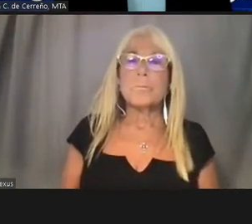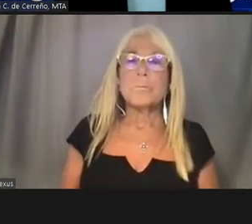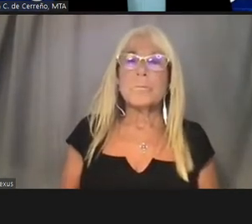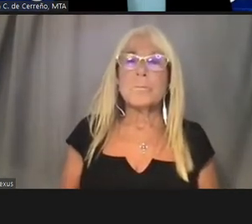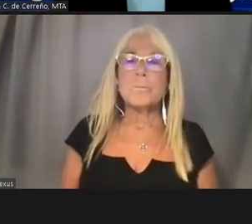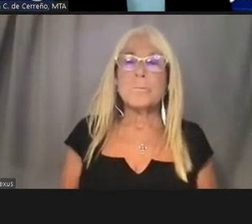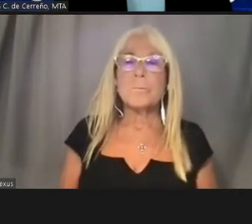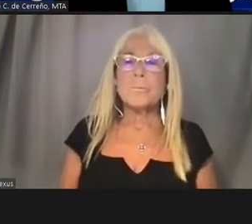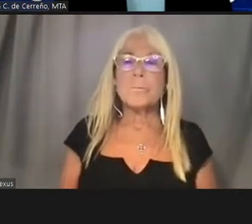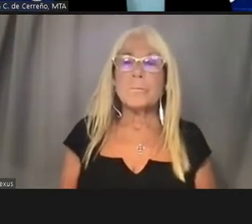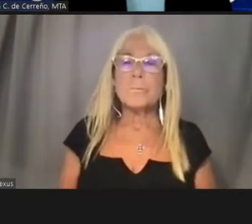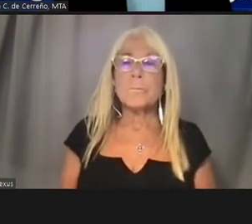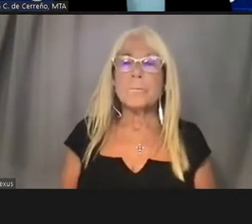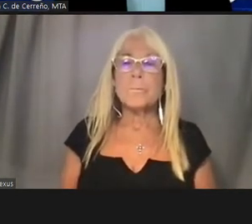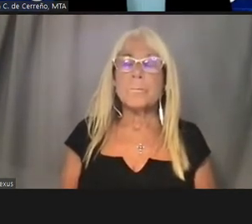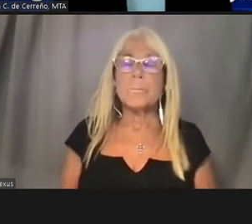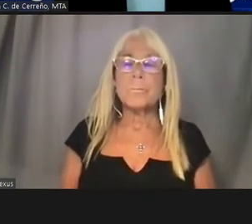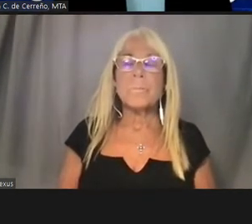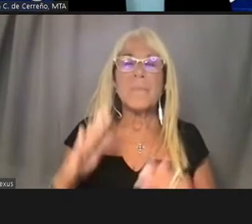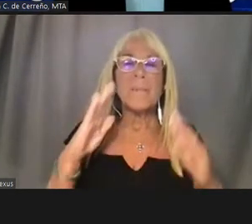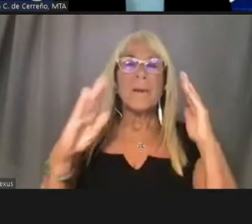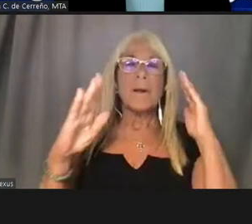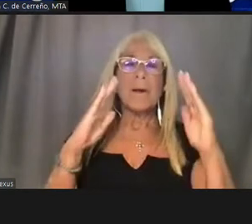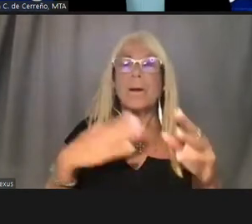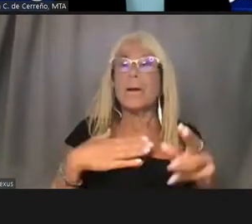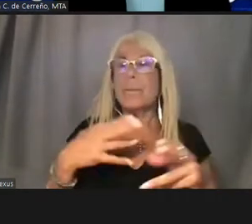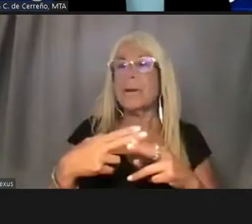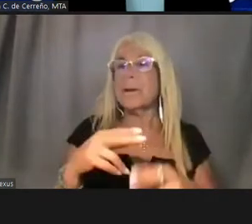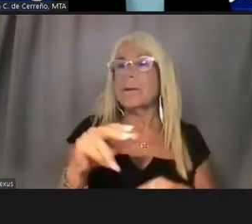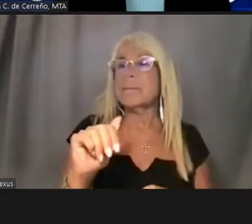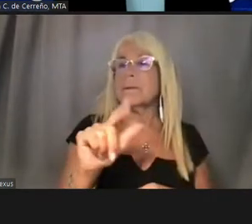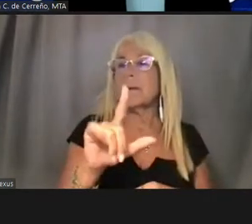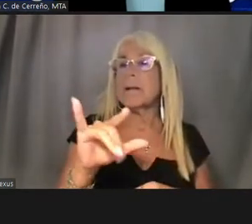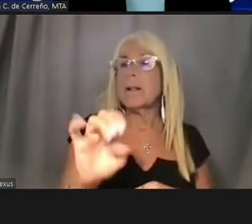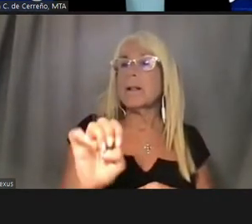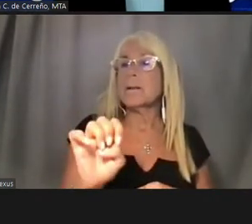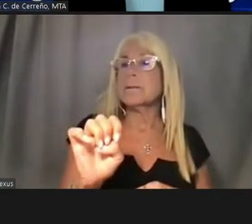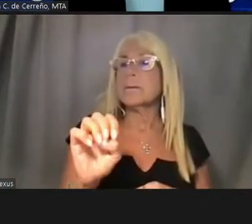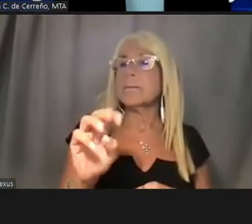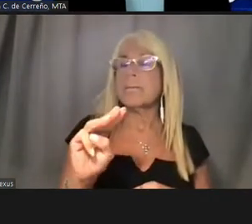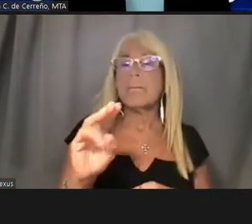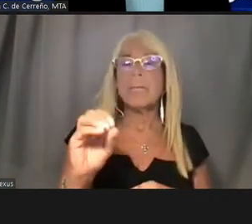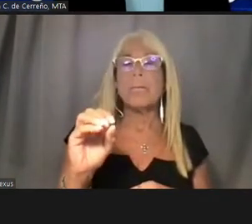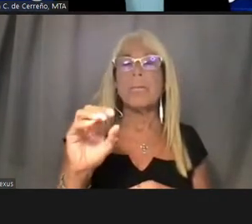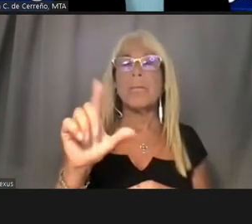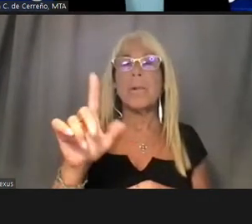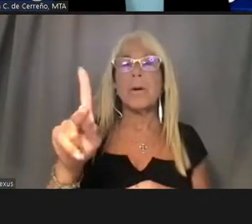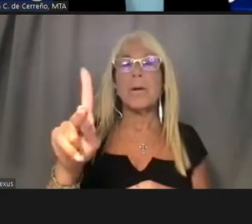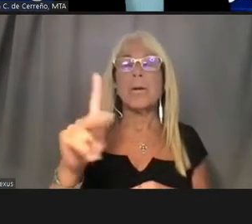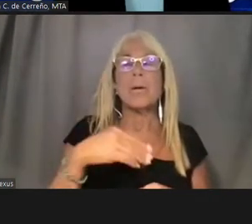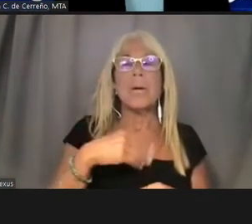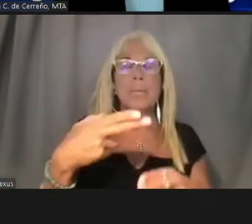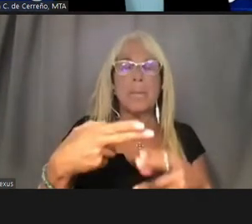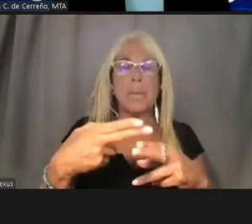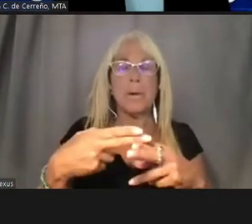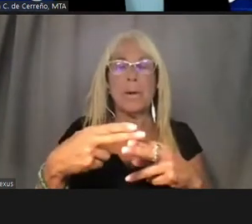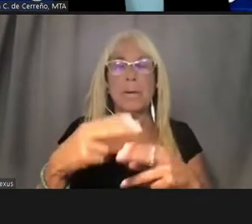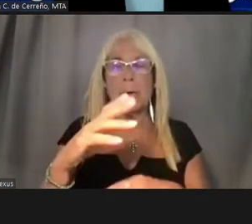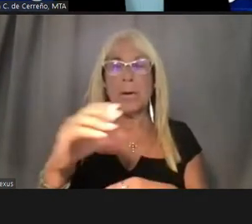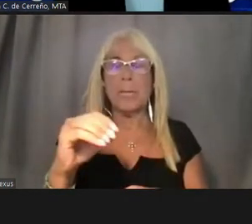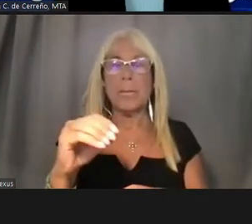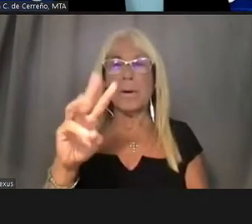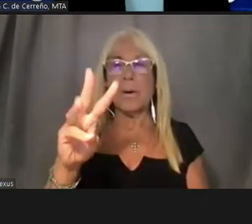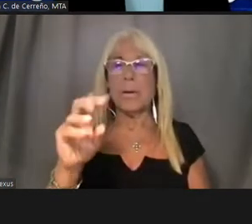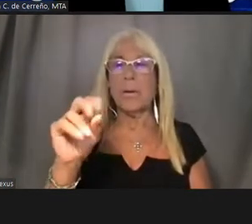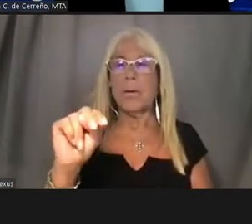hello everyone my name is Alice mock I represent my company wonton food Inc we have been an Asian